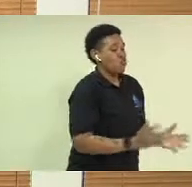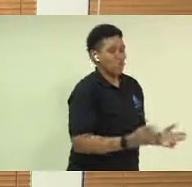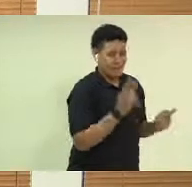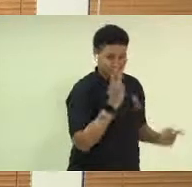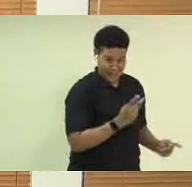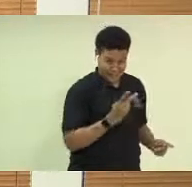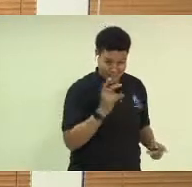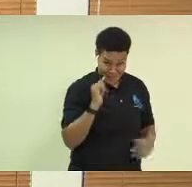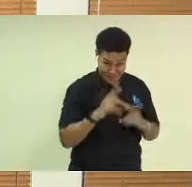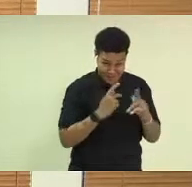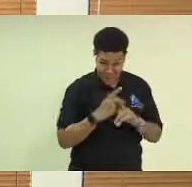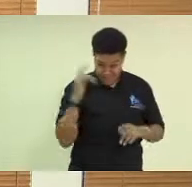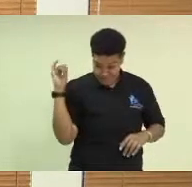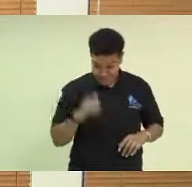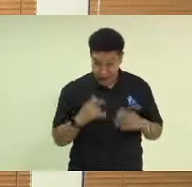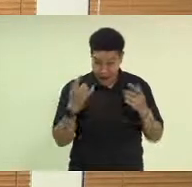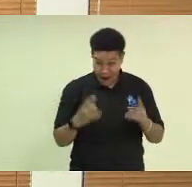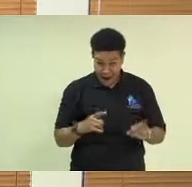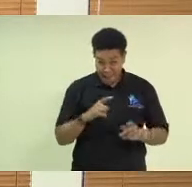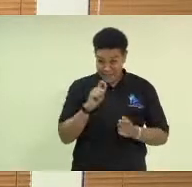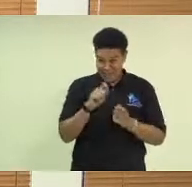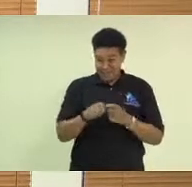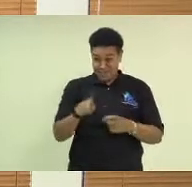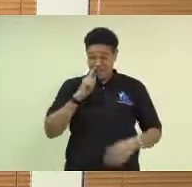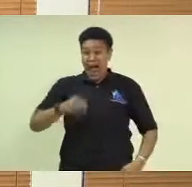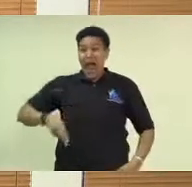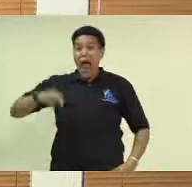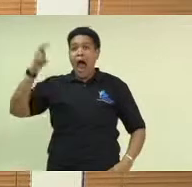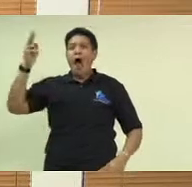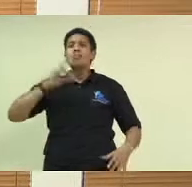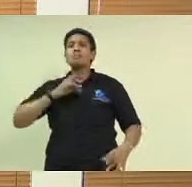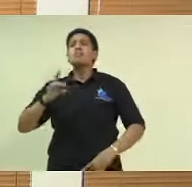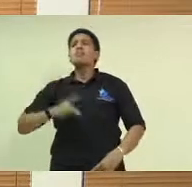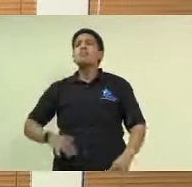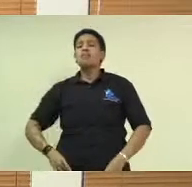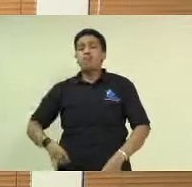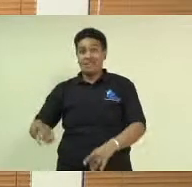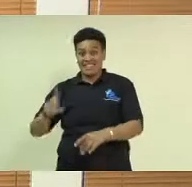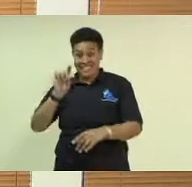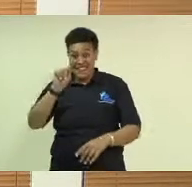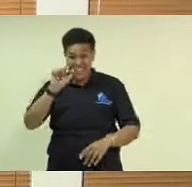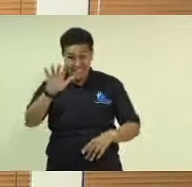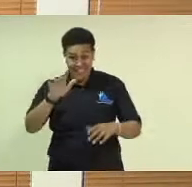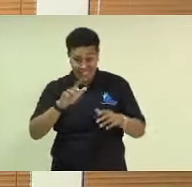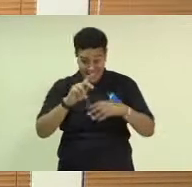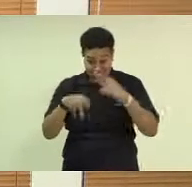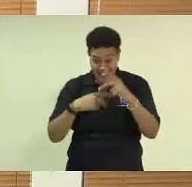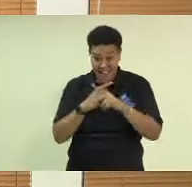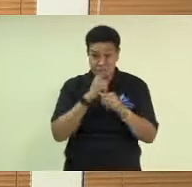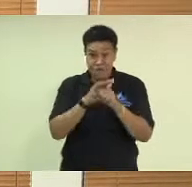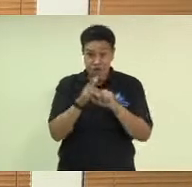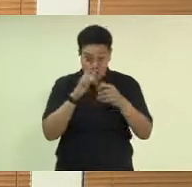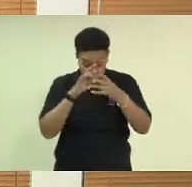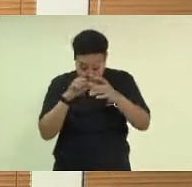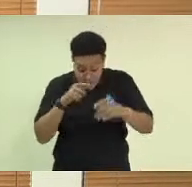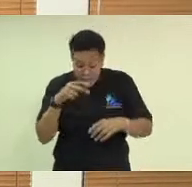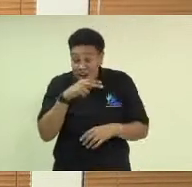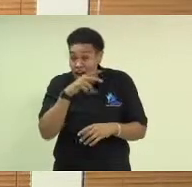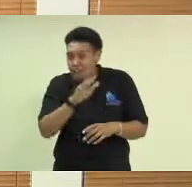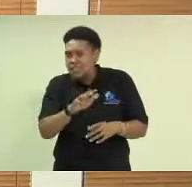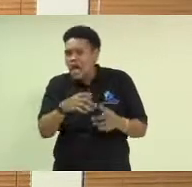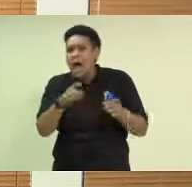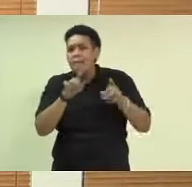interaction, particularly in this case with a highly contagious variant of this virus,